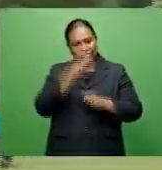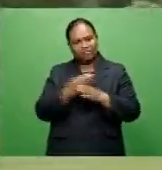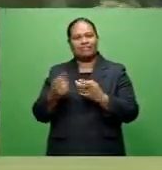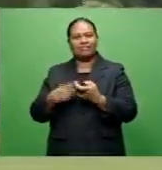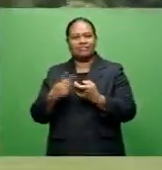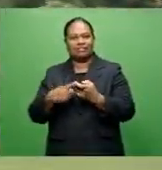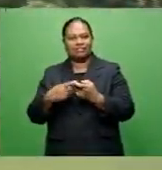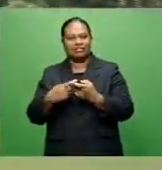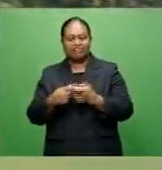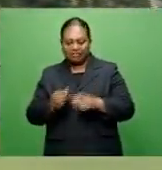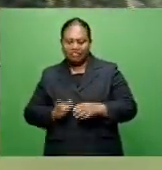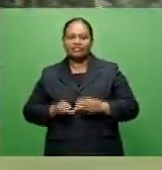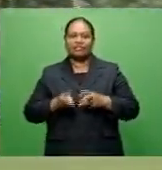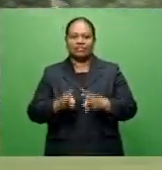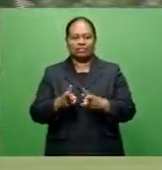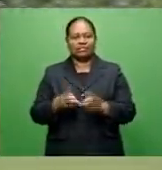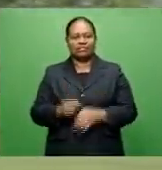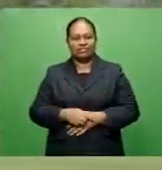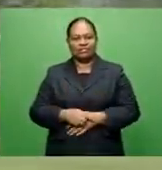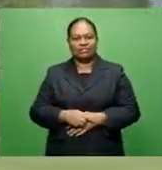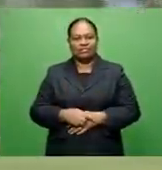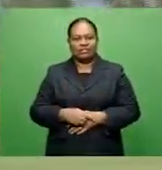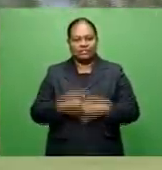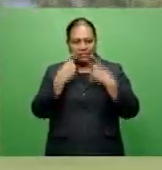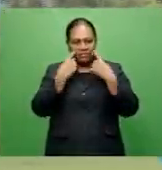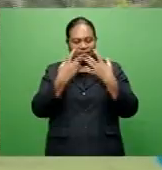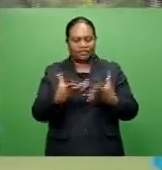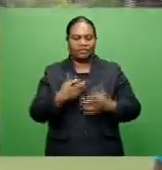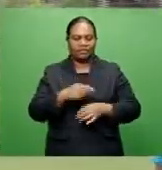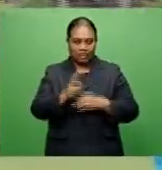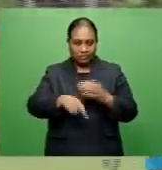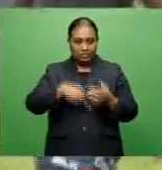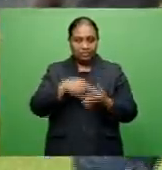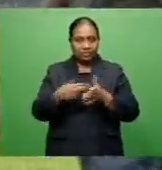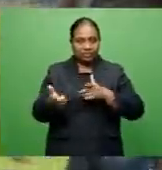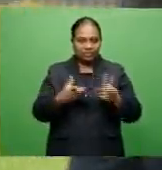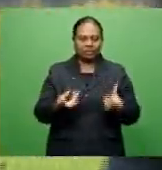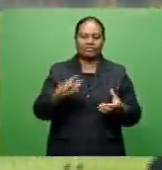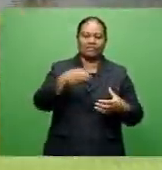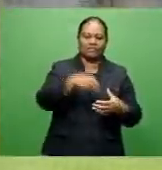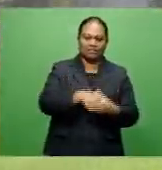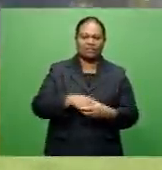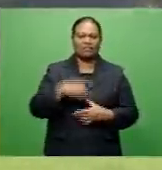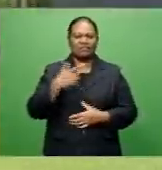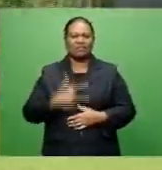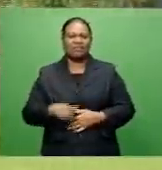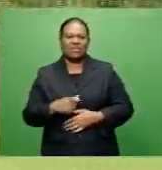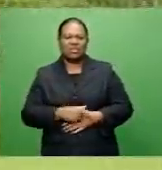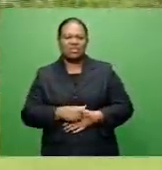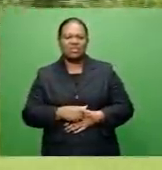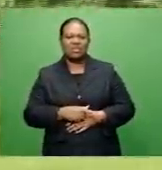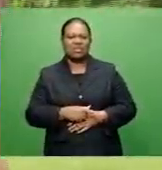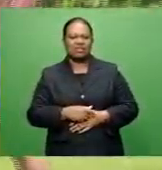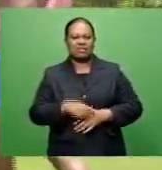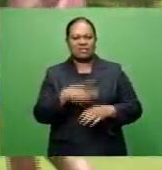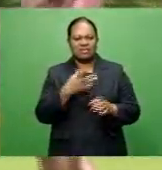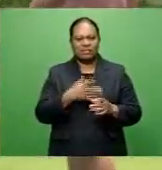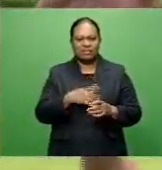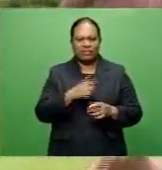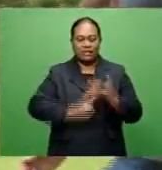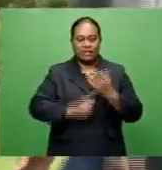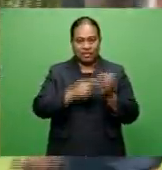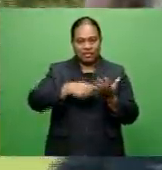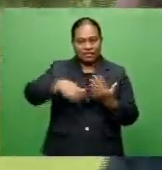Most of the regular players will not feature at the Uprising Sevens this weekend due to rehabilitation works for TC